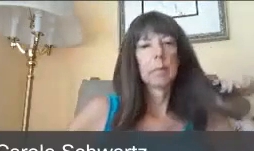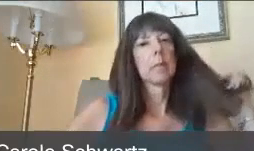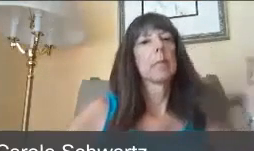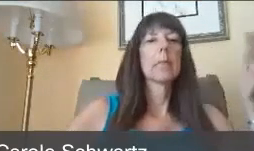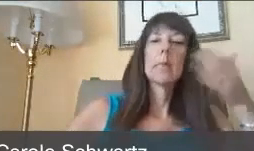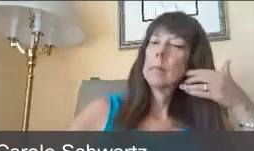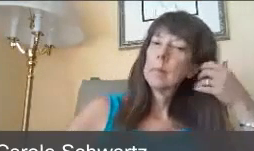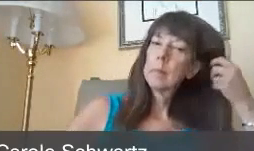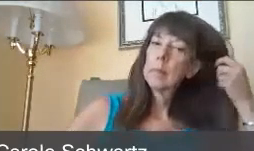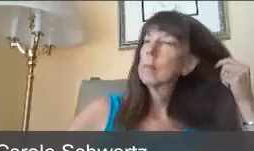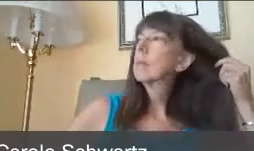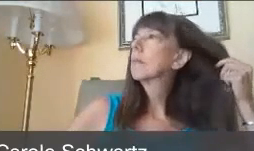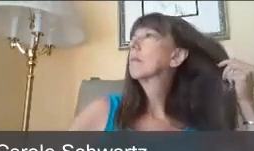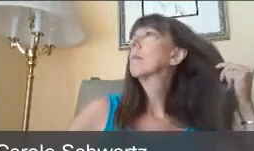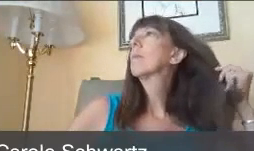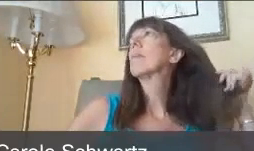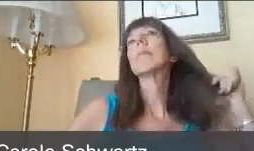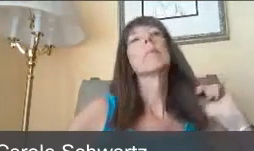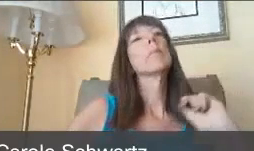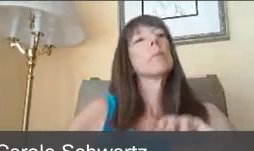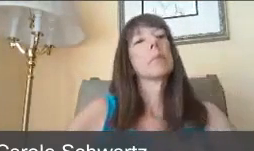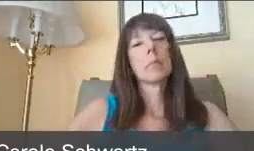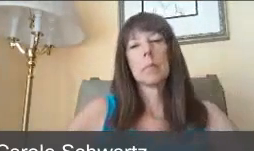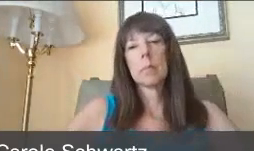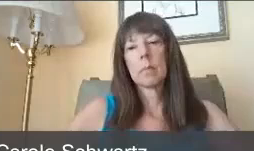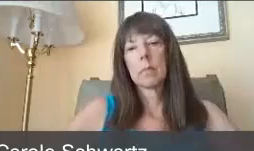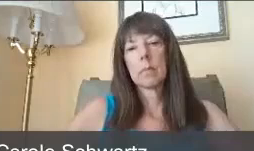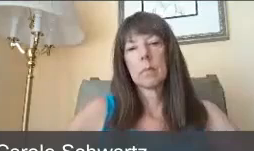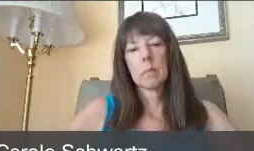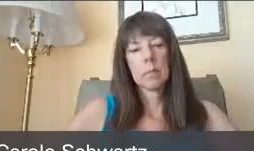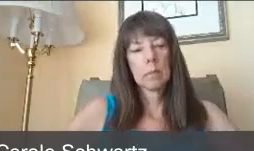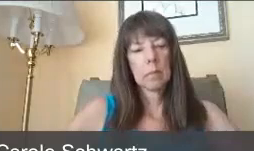than the actual practitioner. Okay. Yeah, I actually lived